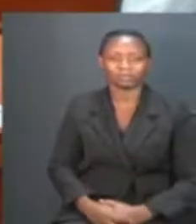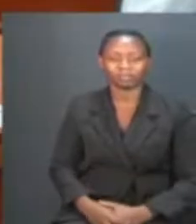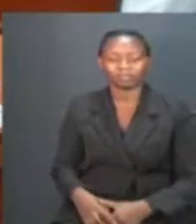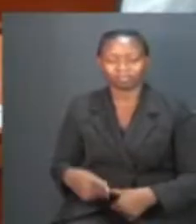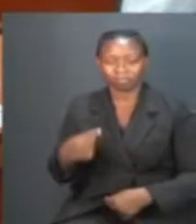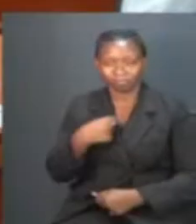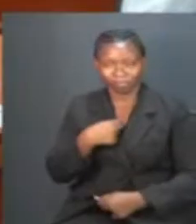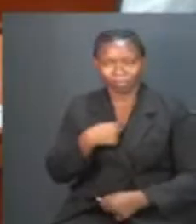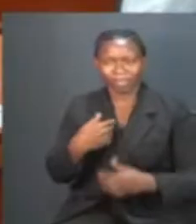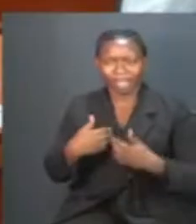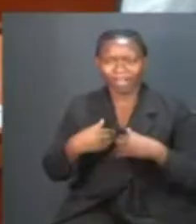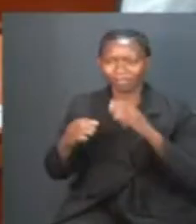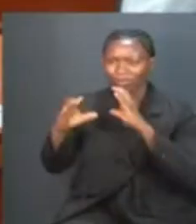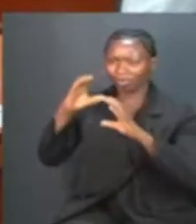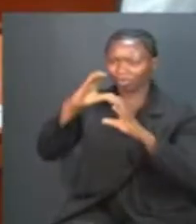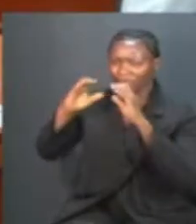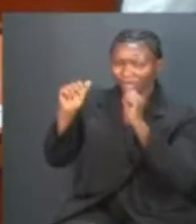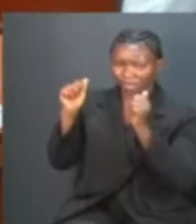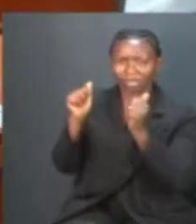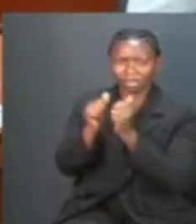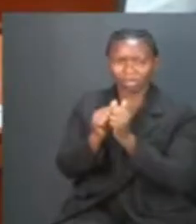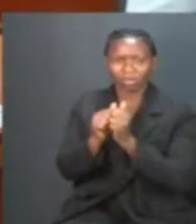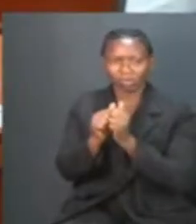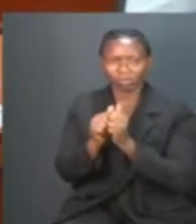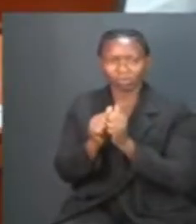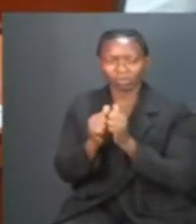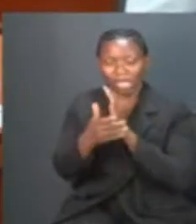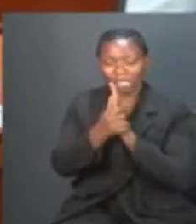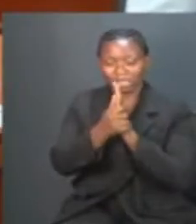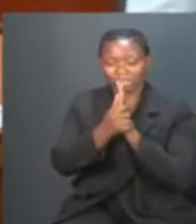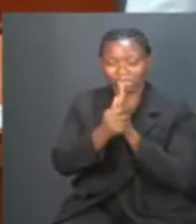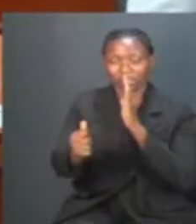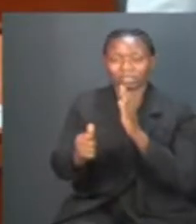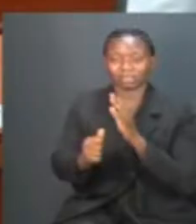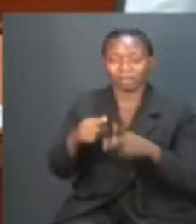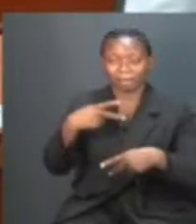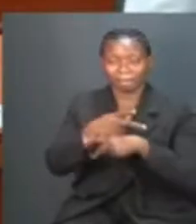I had a conversation with a steel manufacturer yesterday.